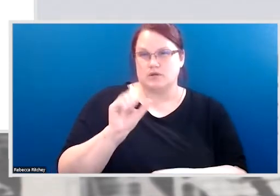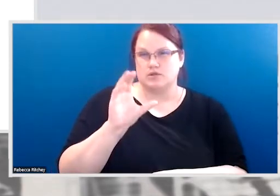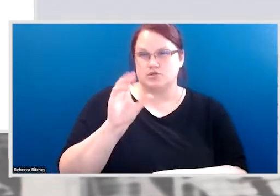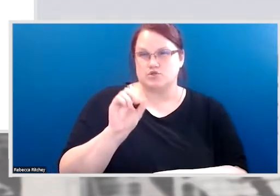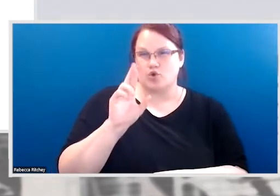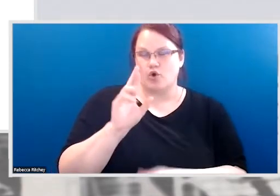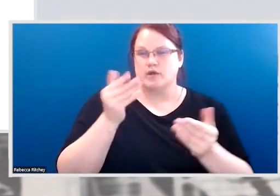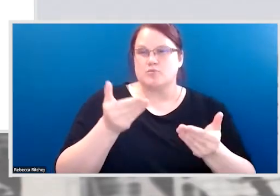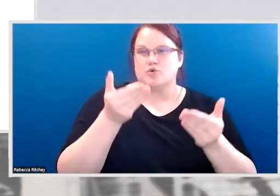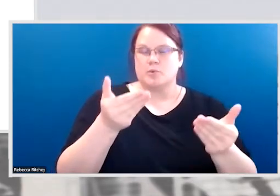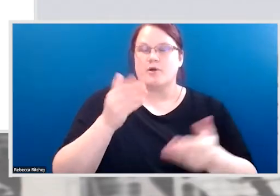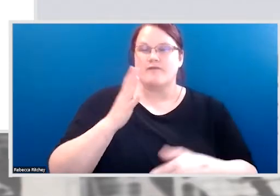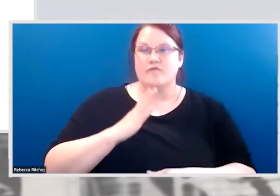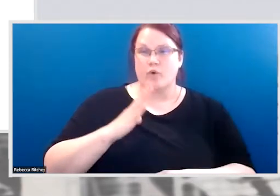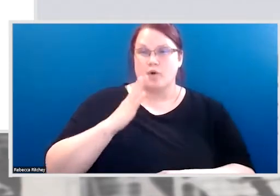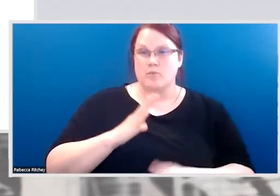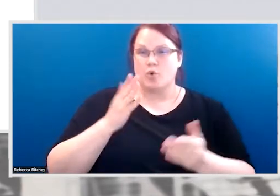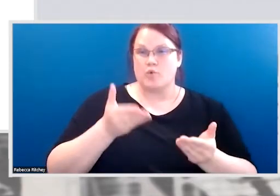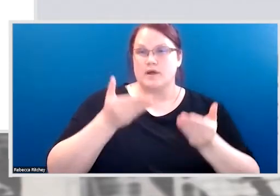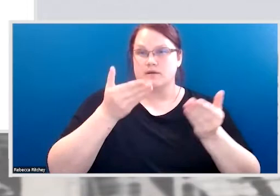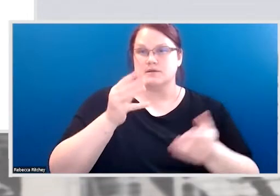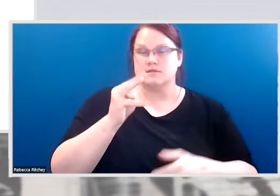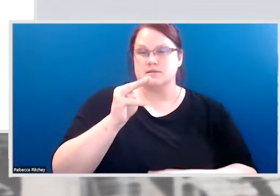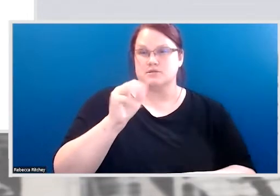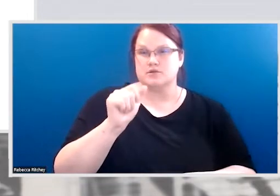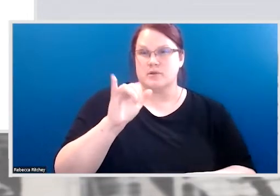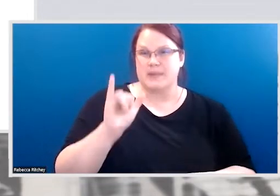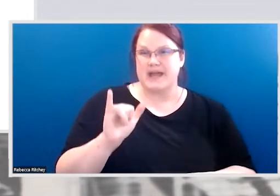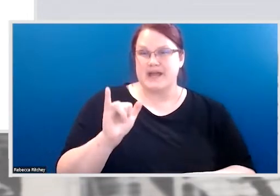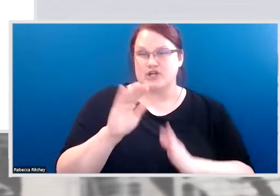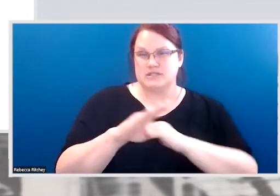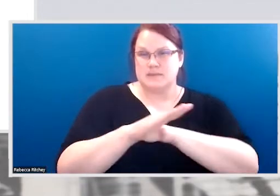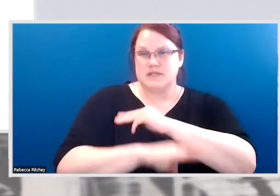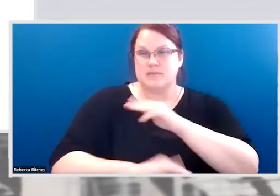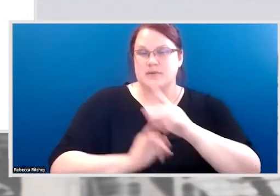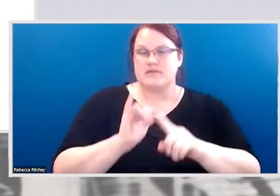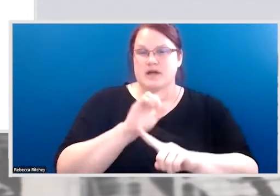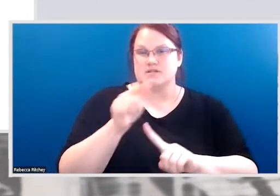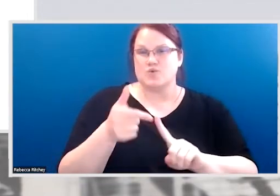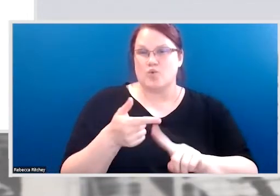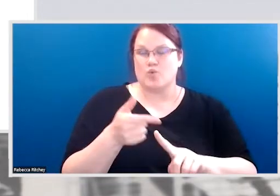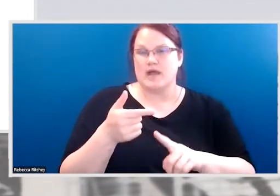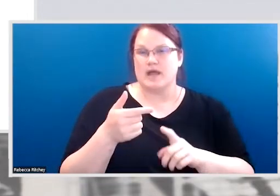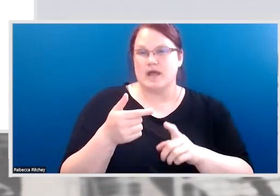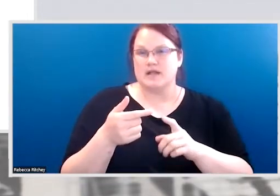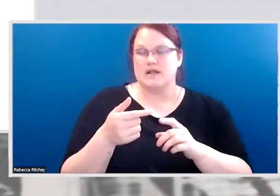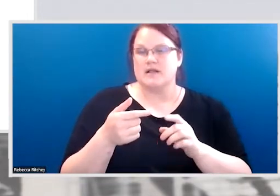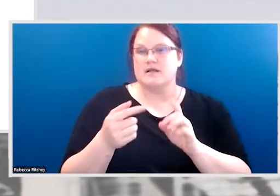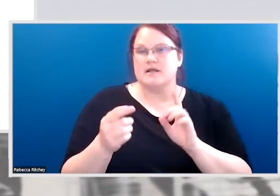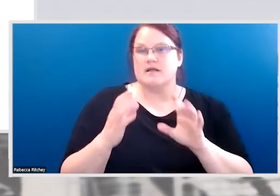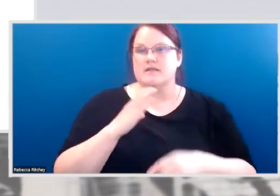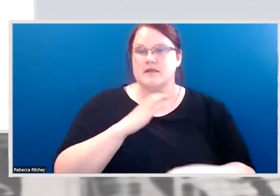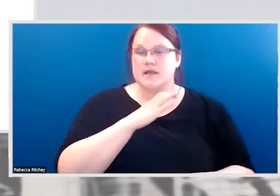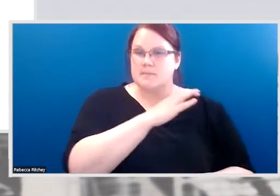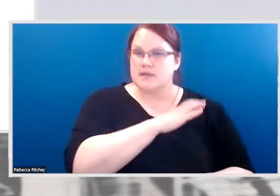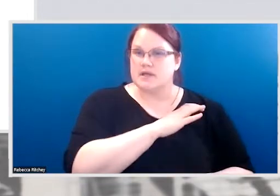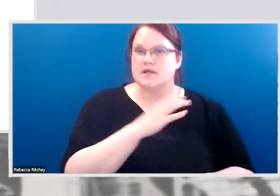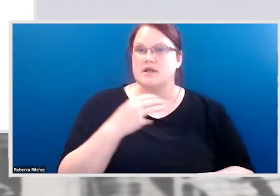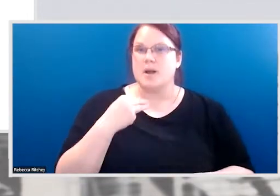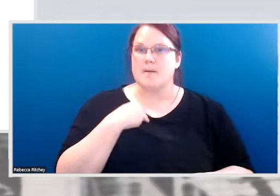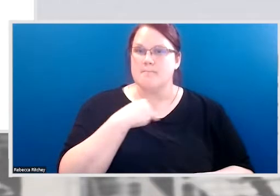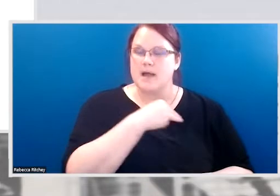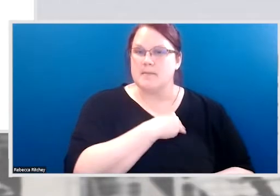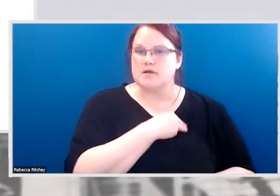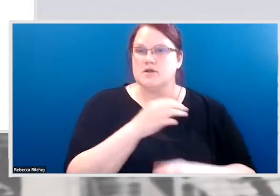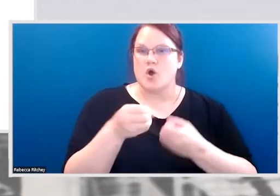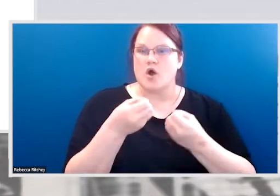make formal recommendations to the mayor in September. So that's when the Capital Program Facilitation Committee, which is made up of members of the